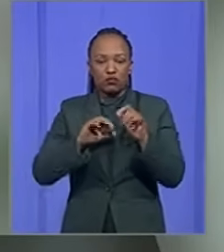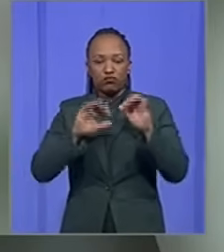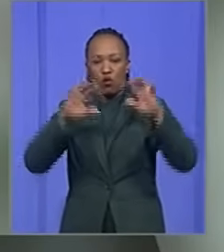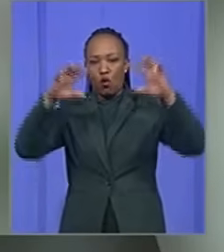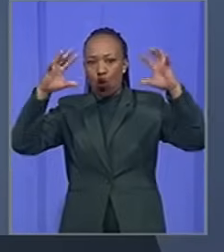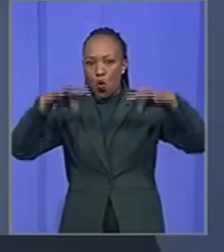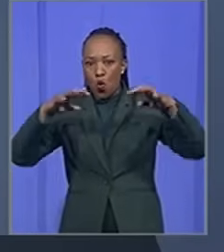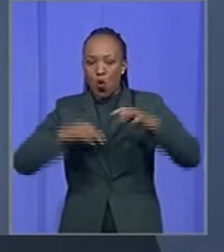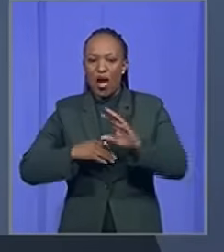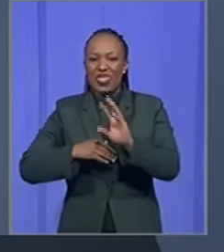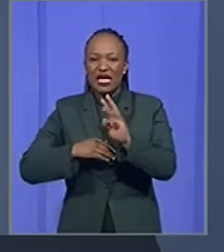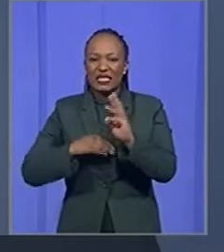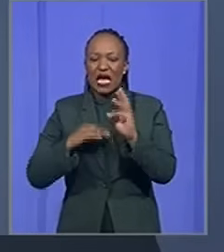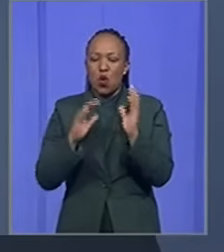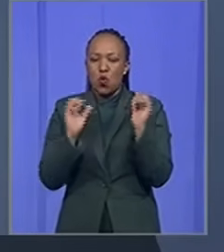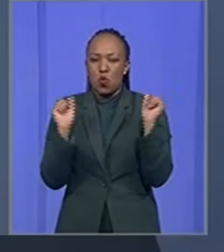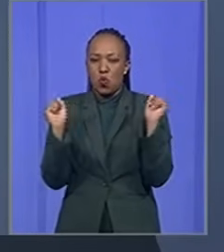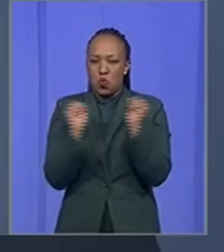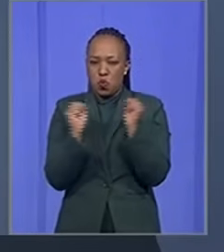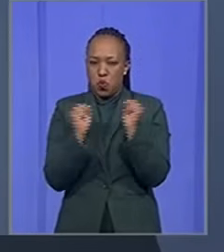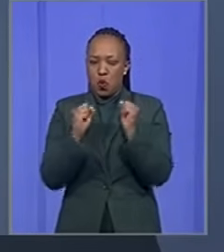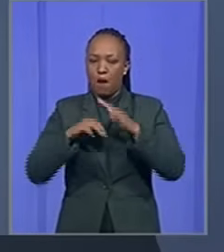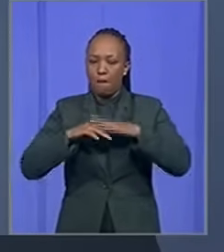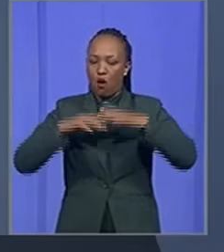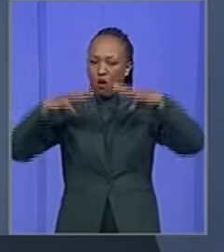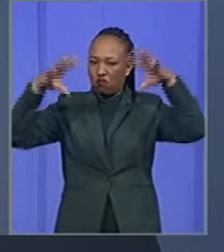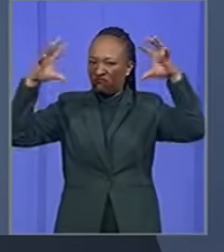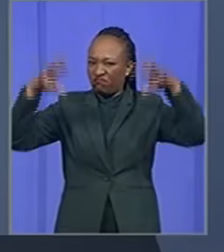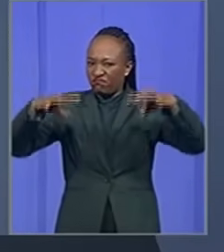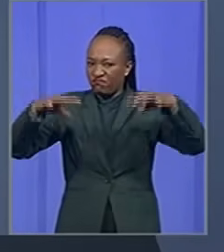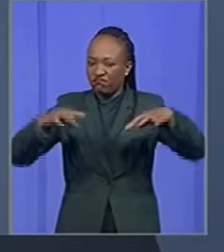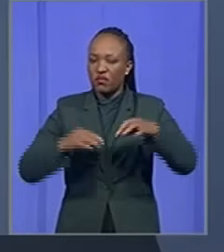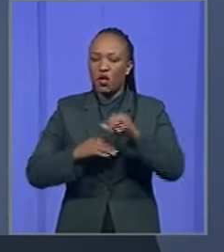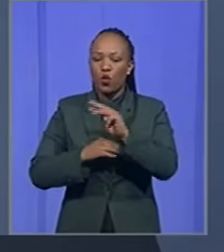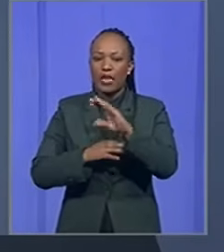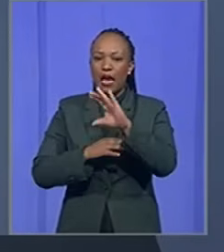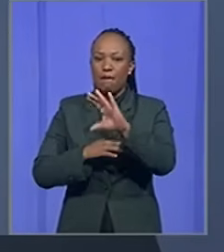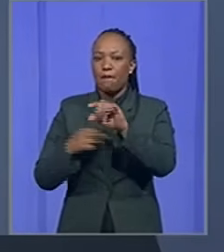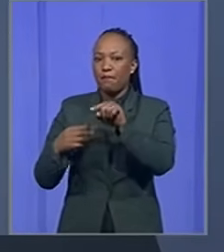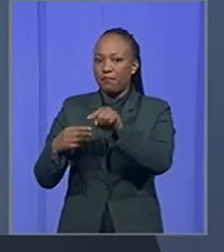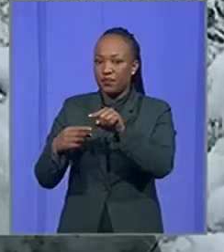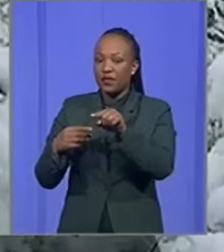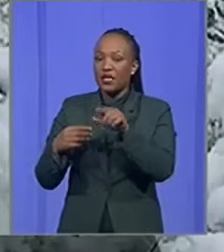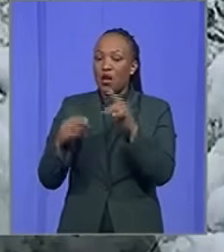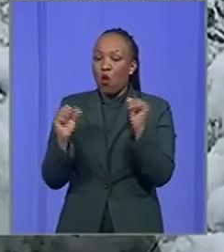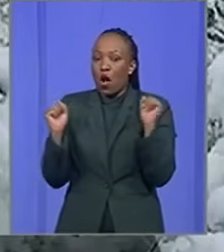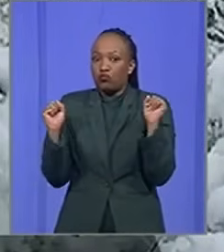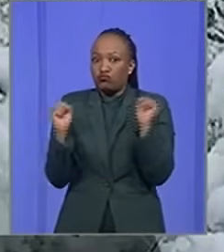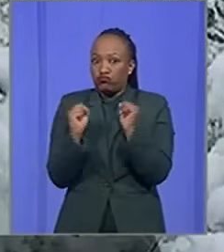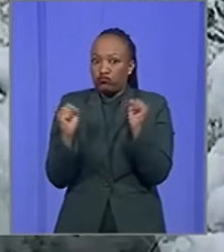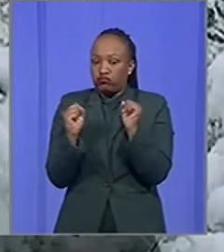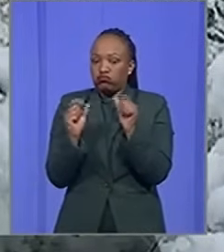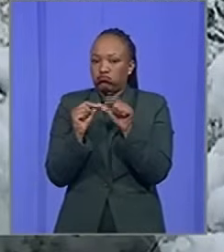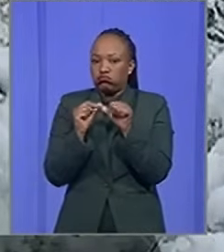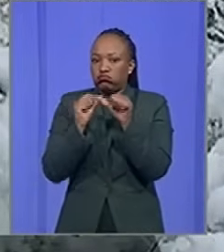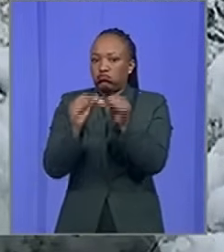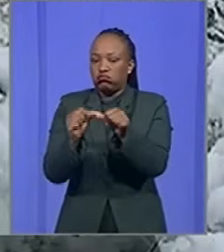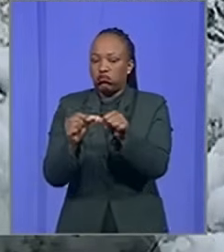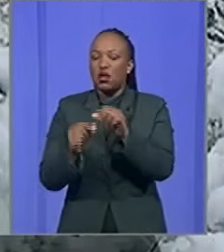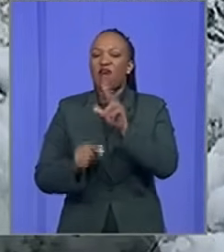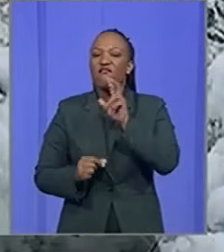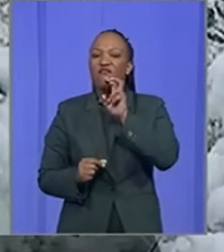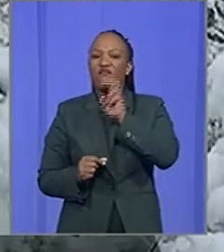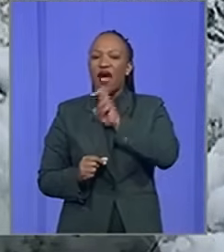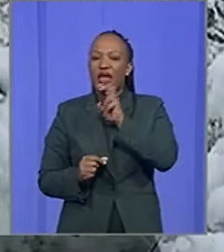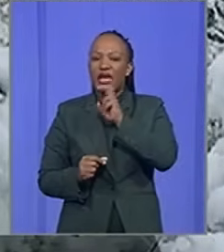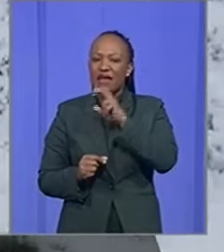on Thursday, bringing more rain to the Western Cape and maintaining the cold temperatures. Then by Friday,